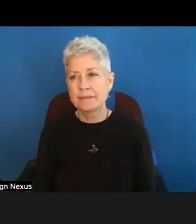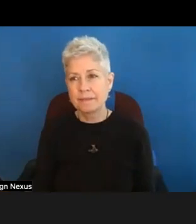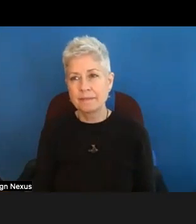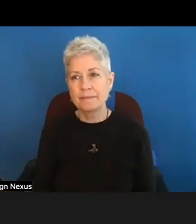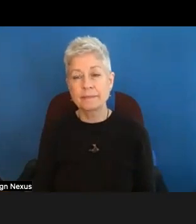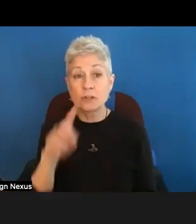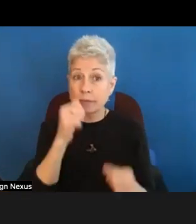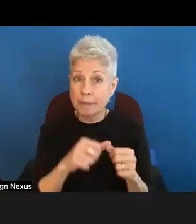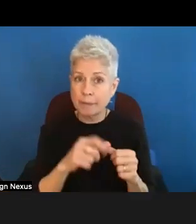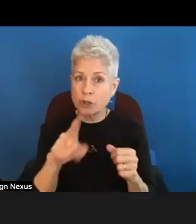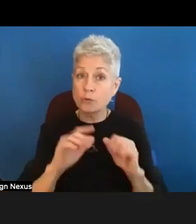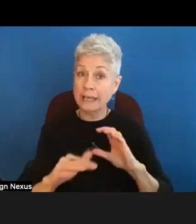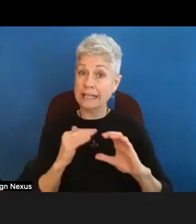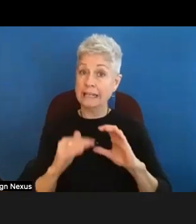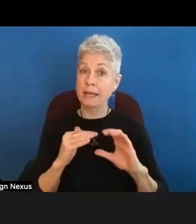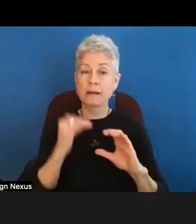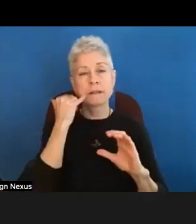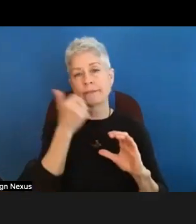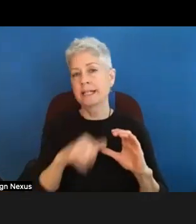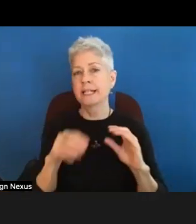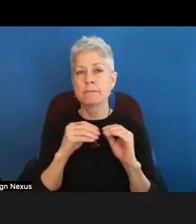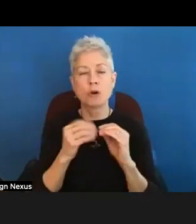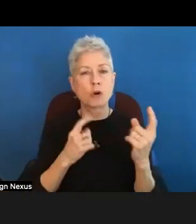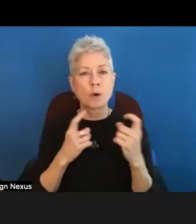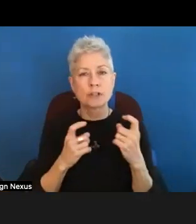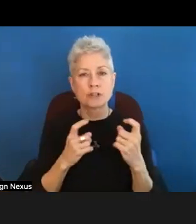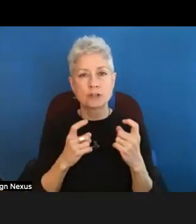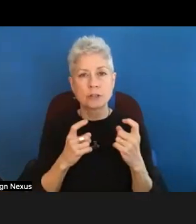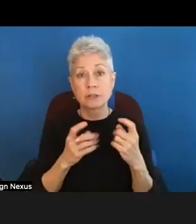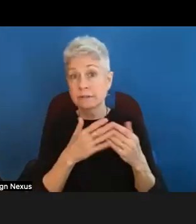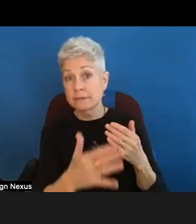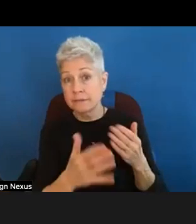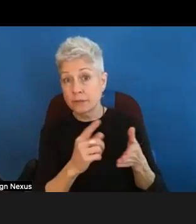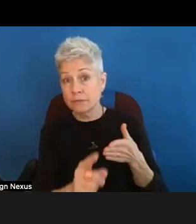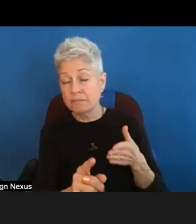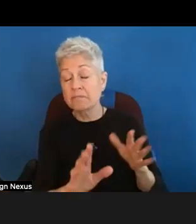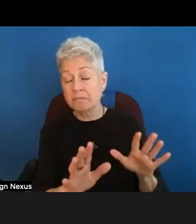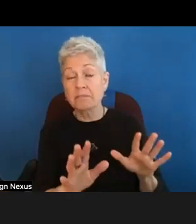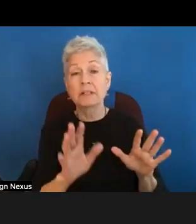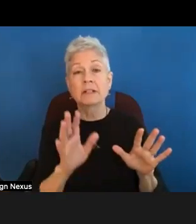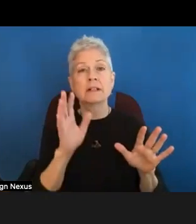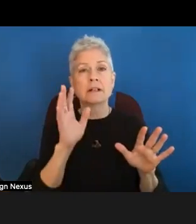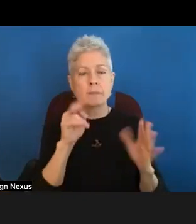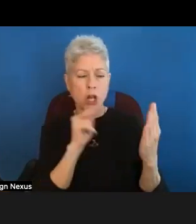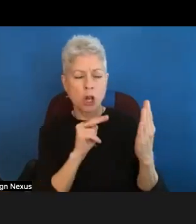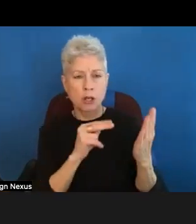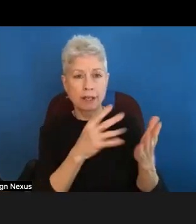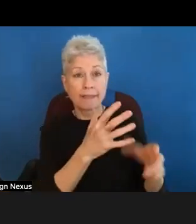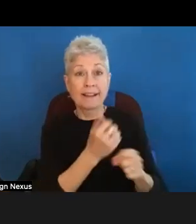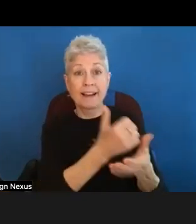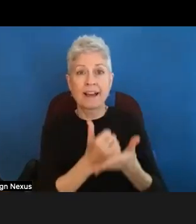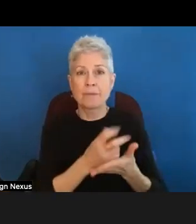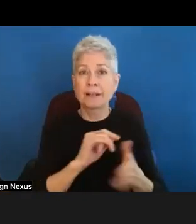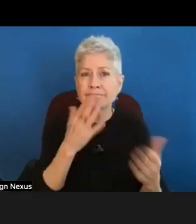Remember that you can email us if you have any further questions after today. Continue to check the Get Help page and good luck applying.